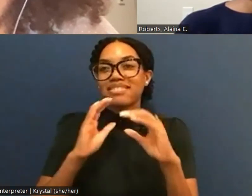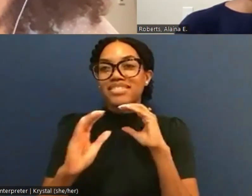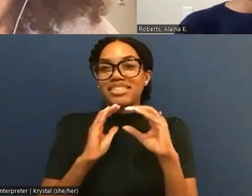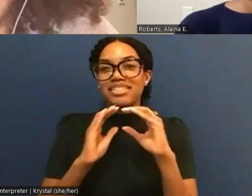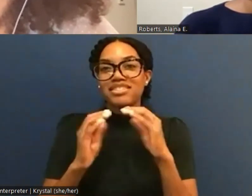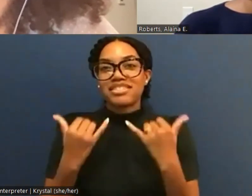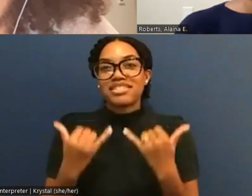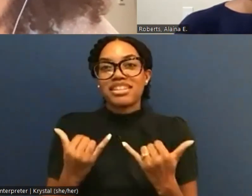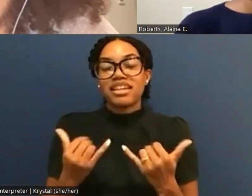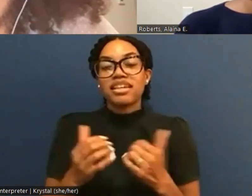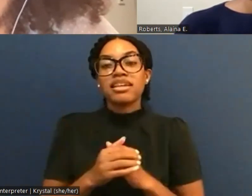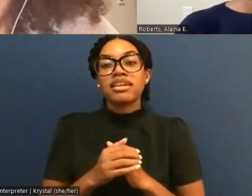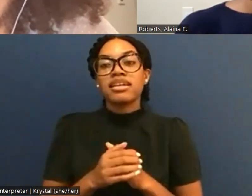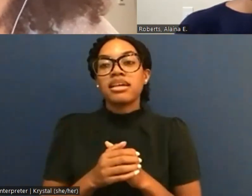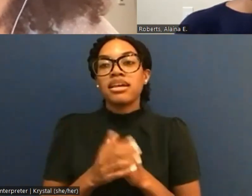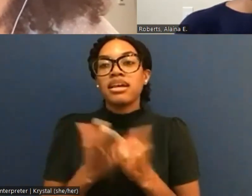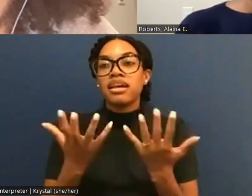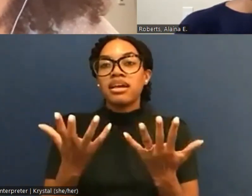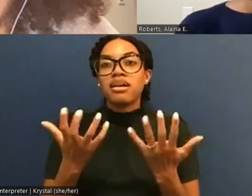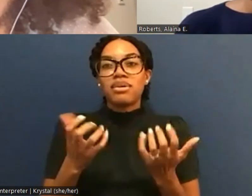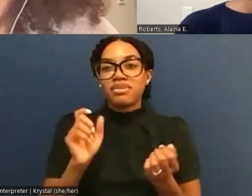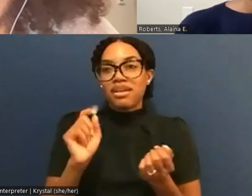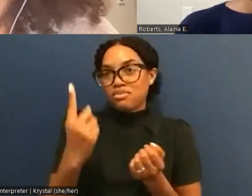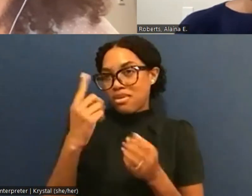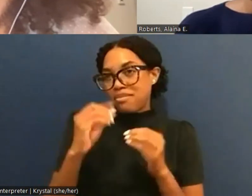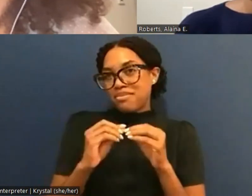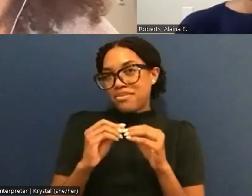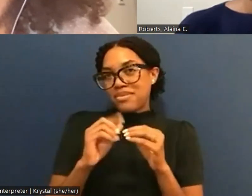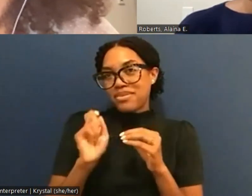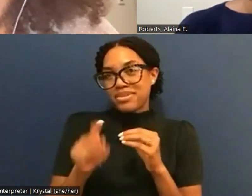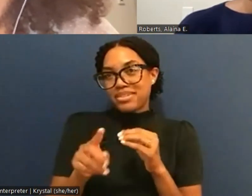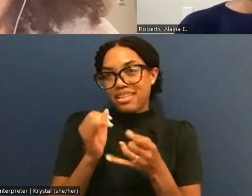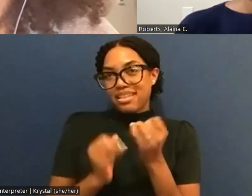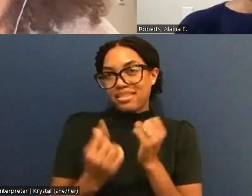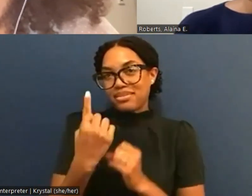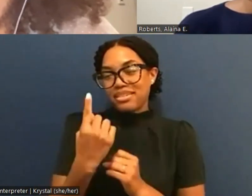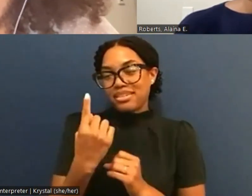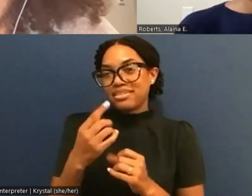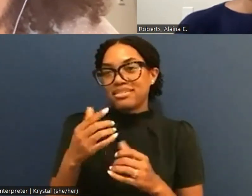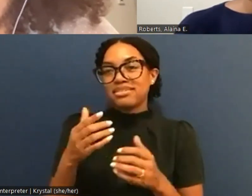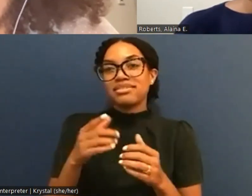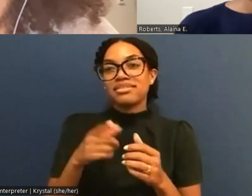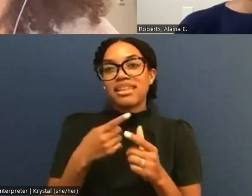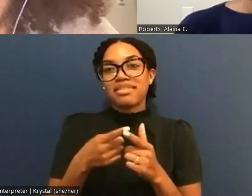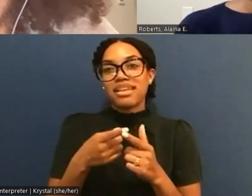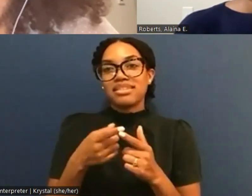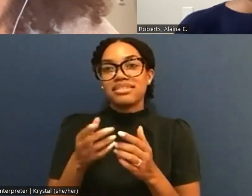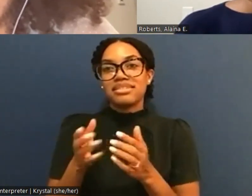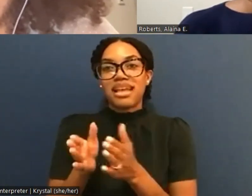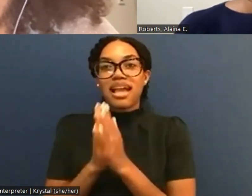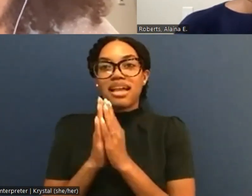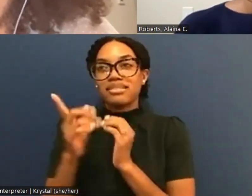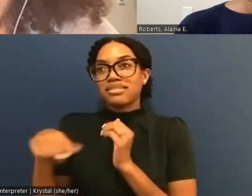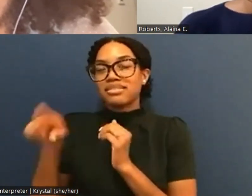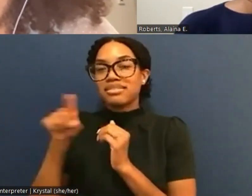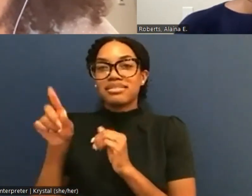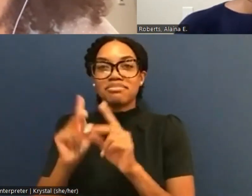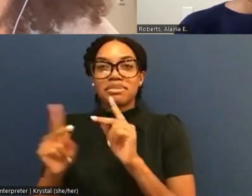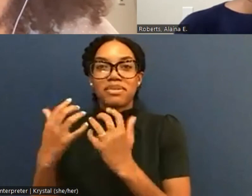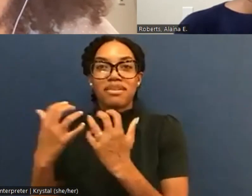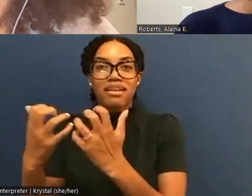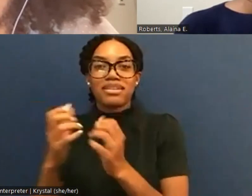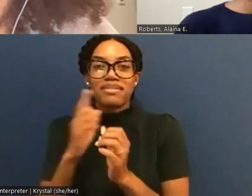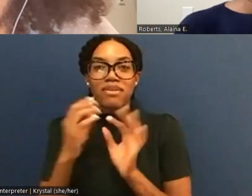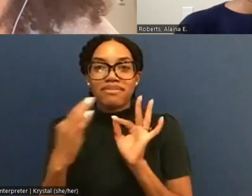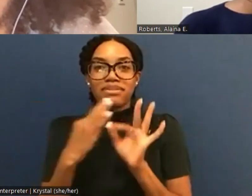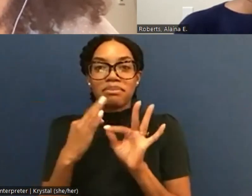today, I'm going to ask our last question before we invite folks for some feedback. So right now